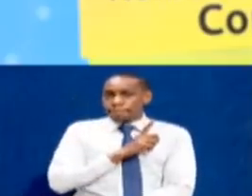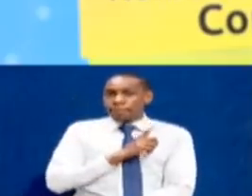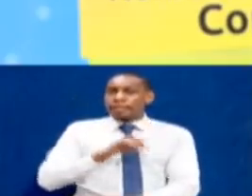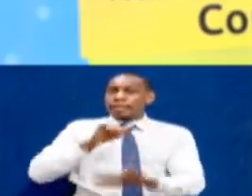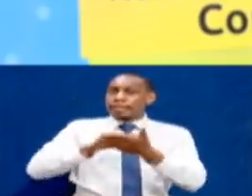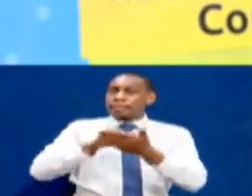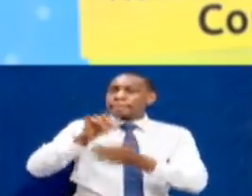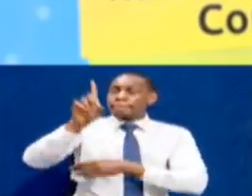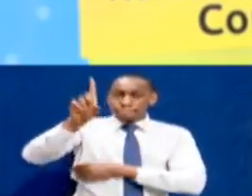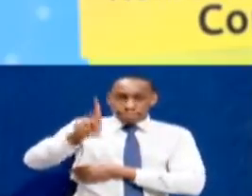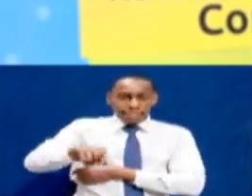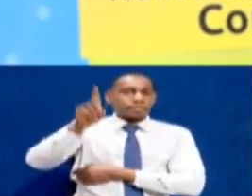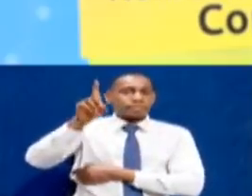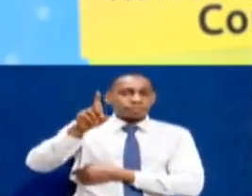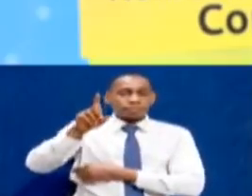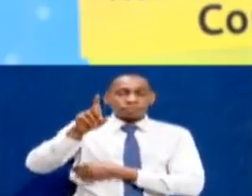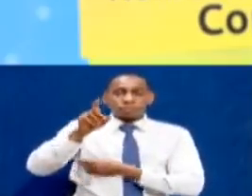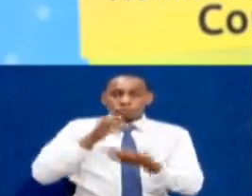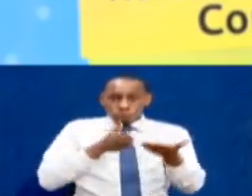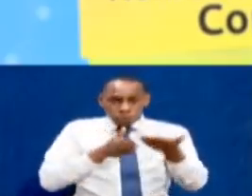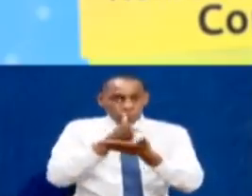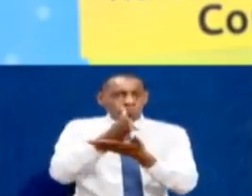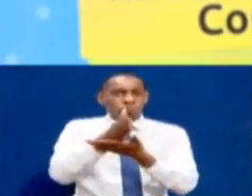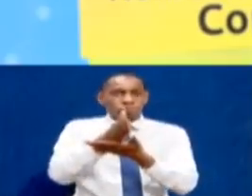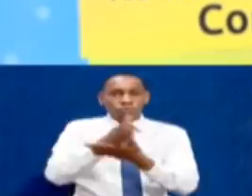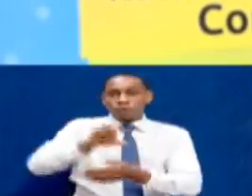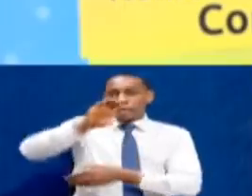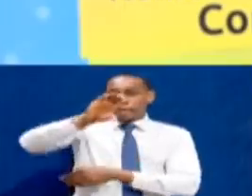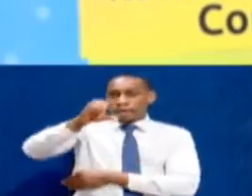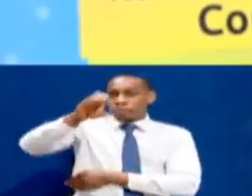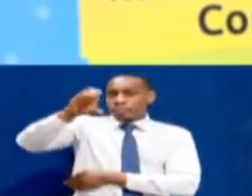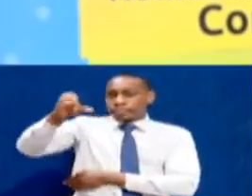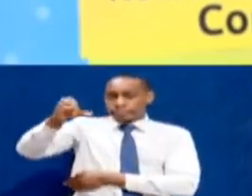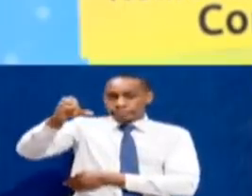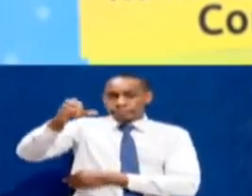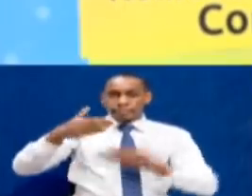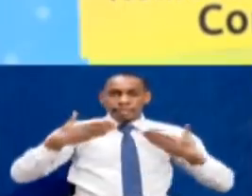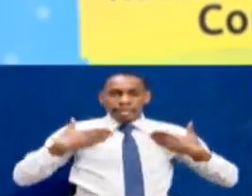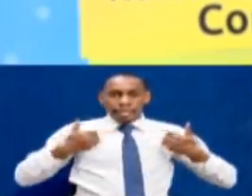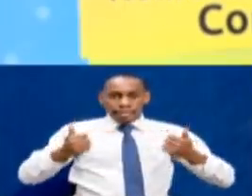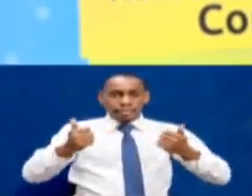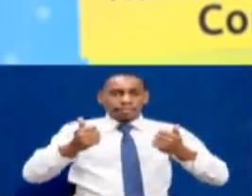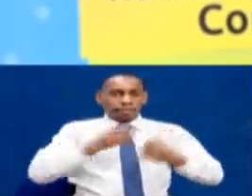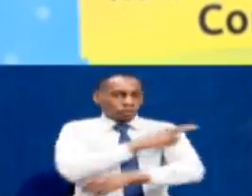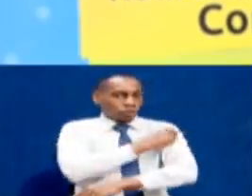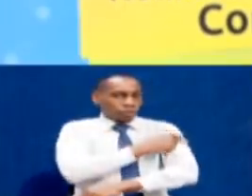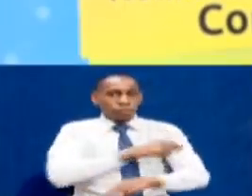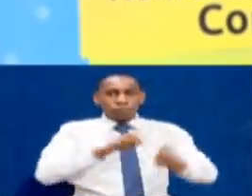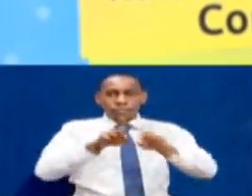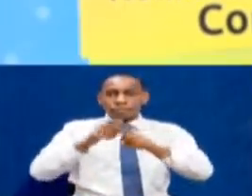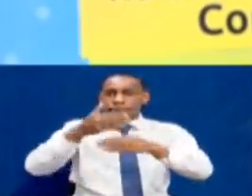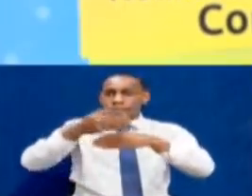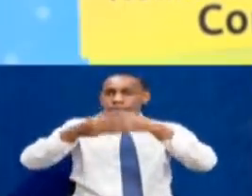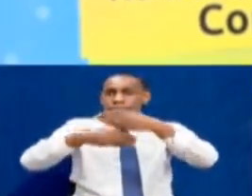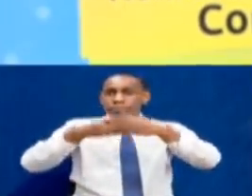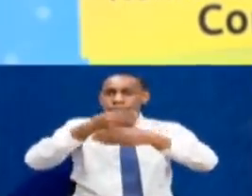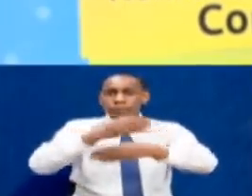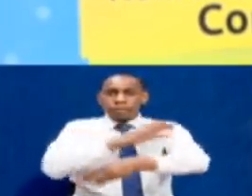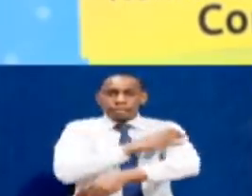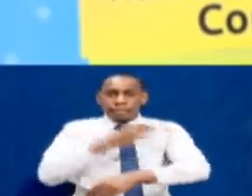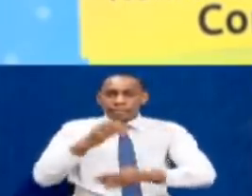of ensuring that through the county health facilities, we also build that